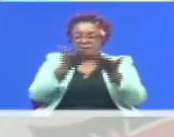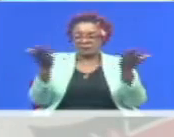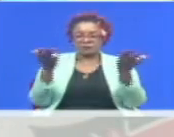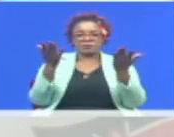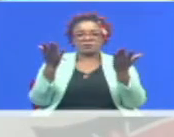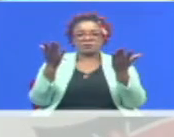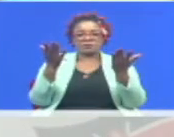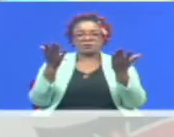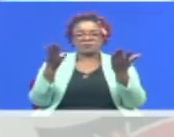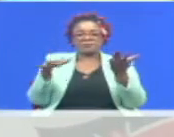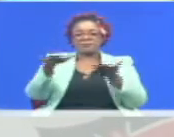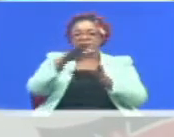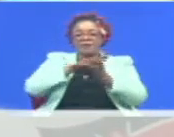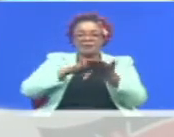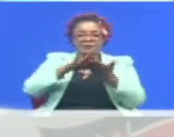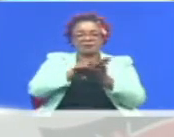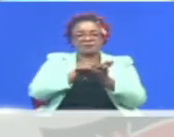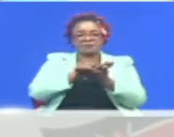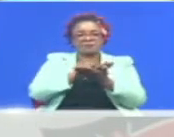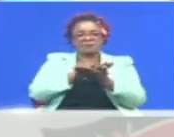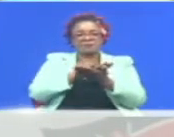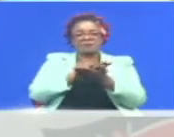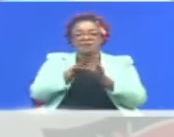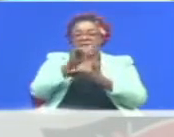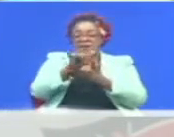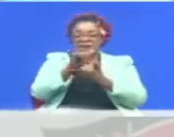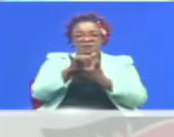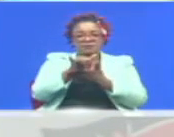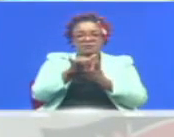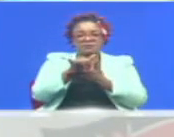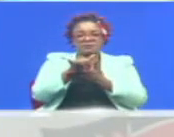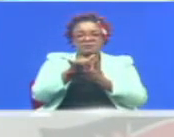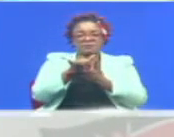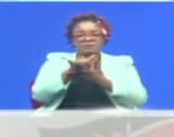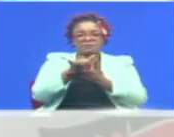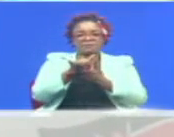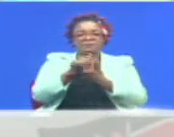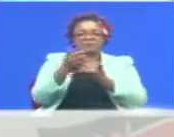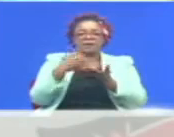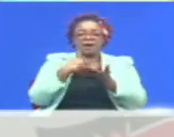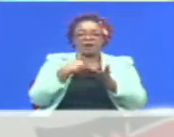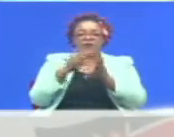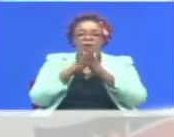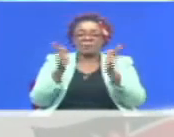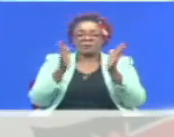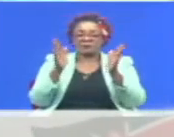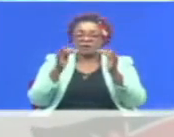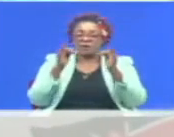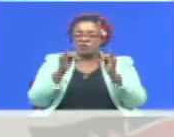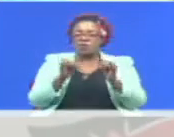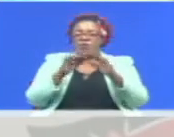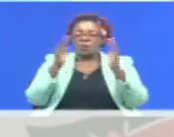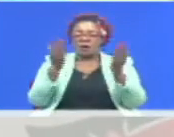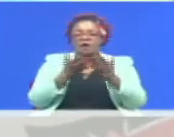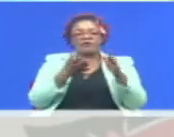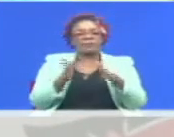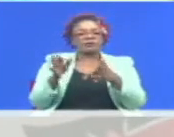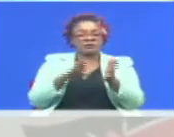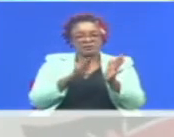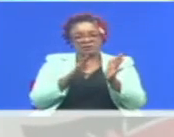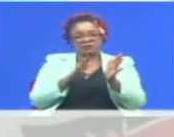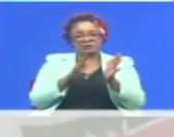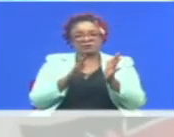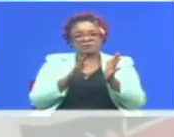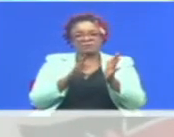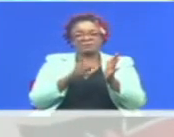of disciplines, and thus opening up a whole new world of opportunities